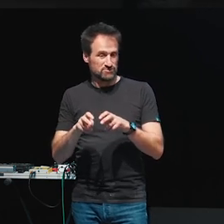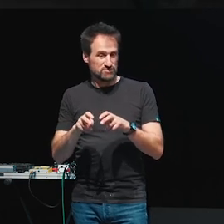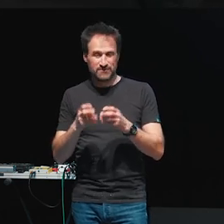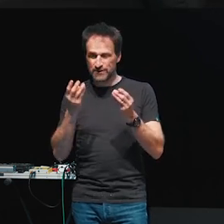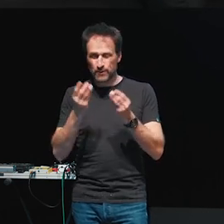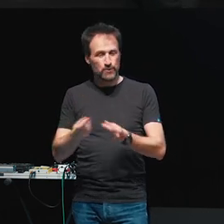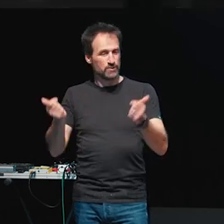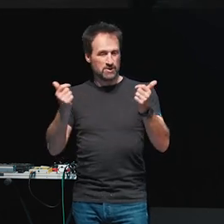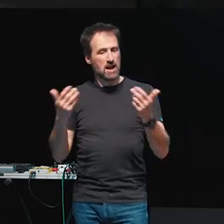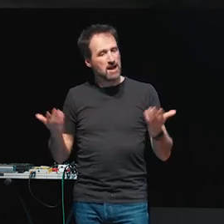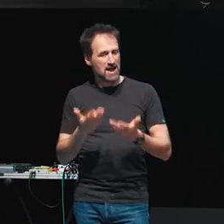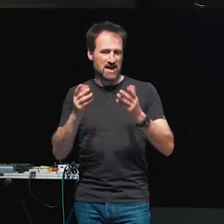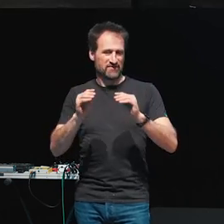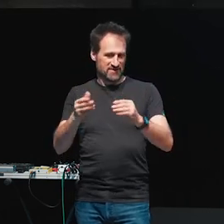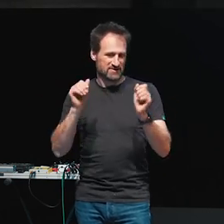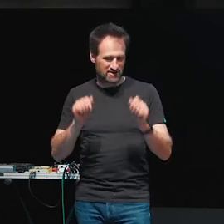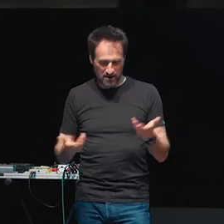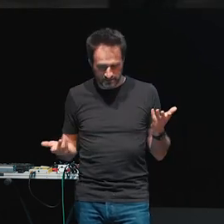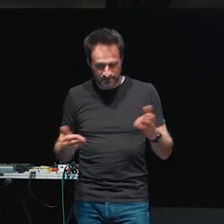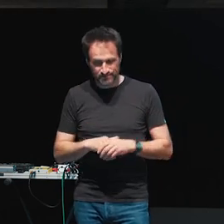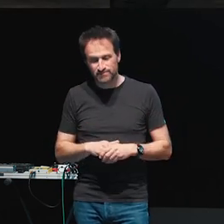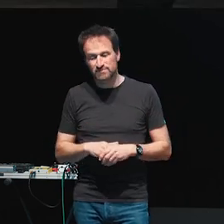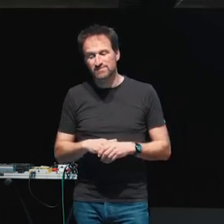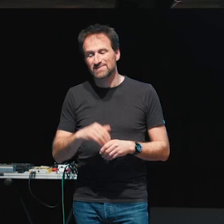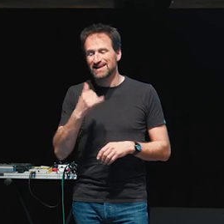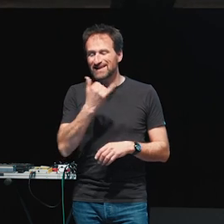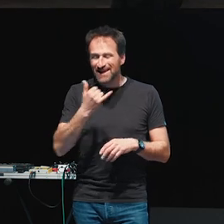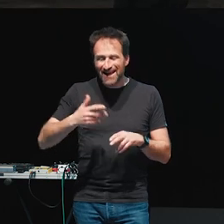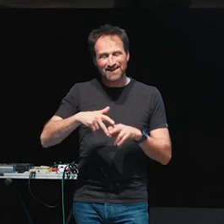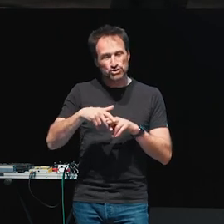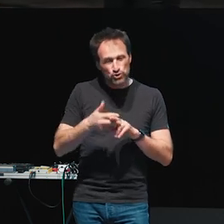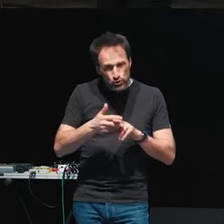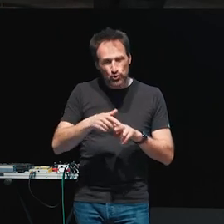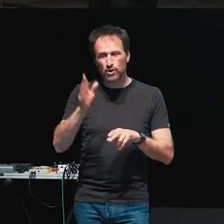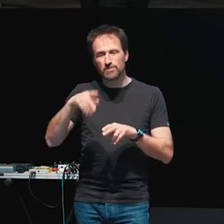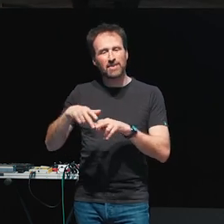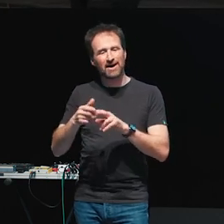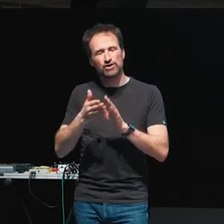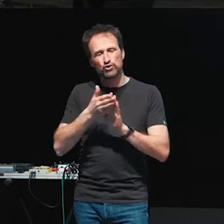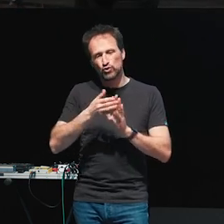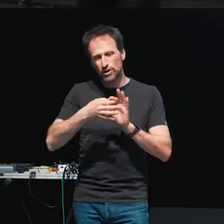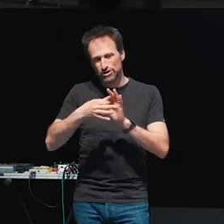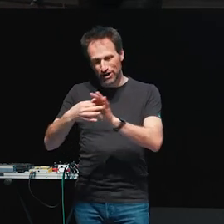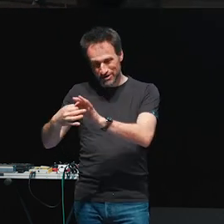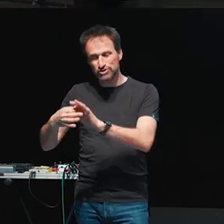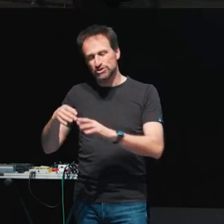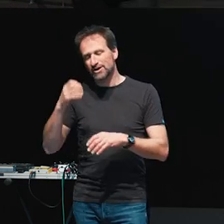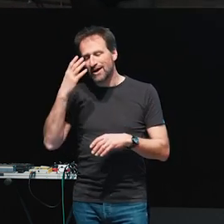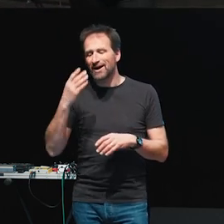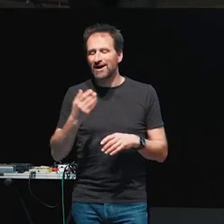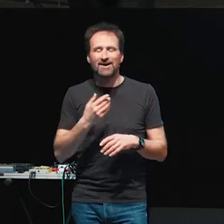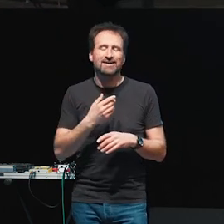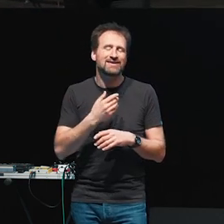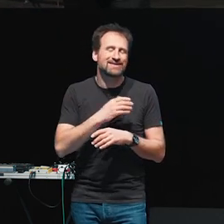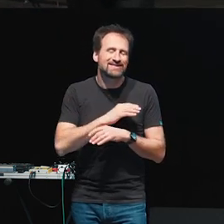There are drawbacks of every tool in the tool chain, of course, because everything has a pro and con, right? Nothing